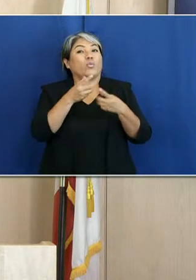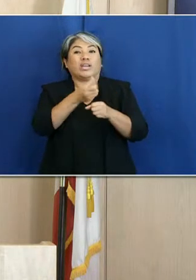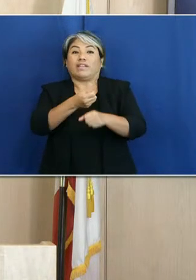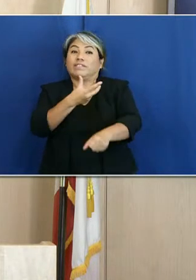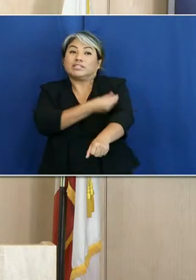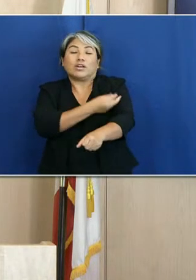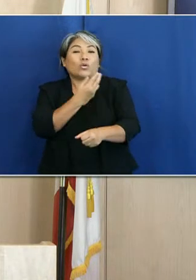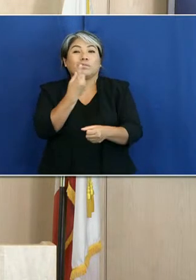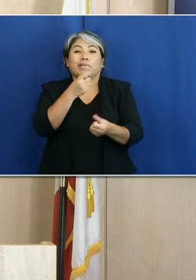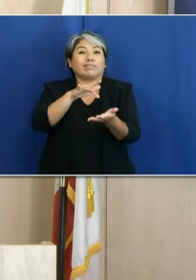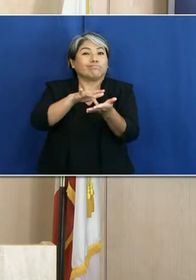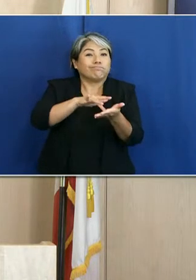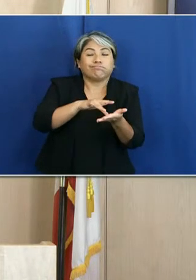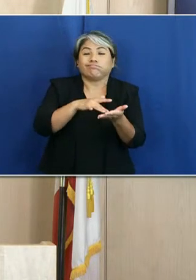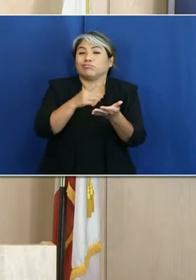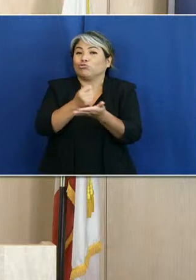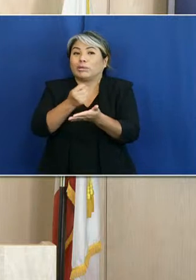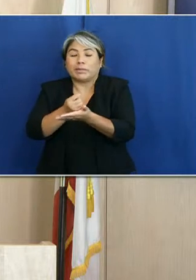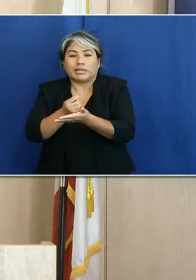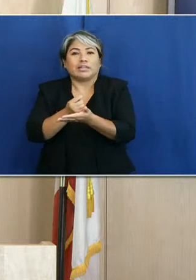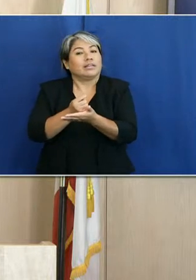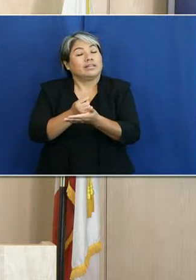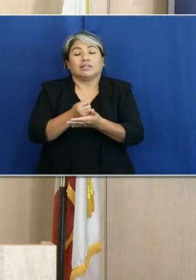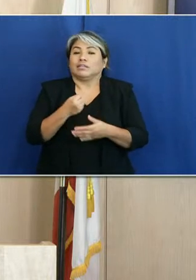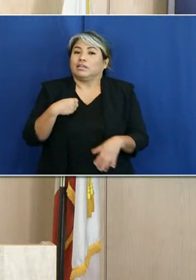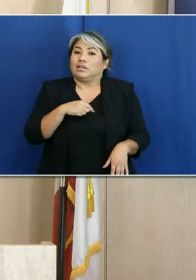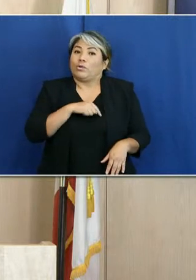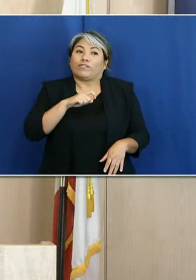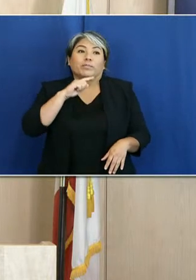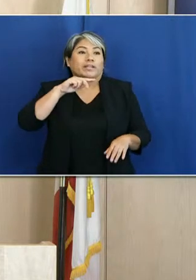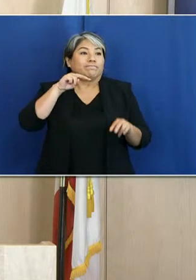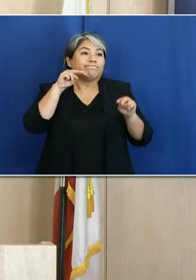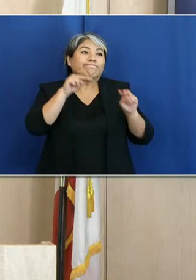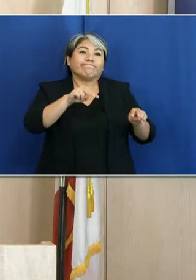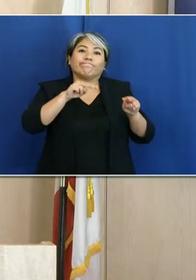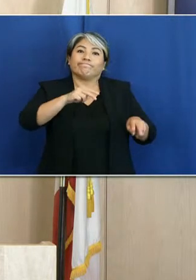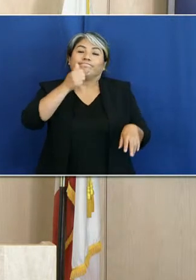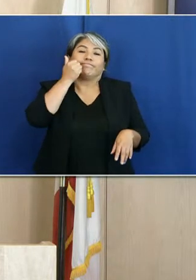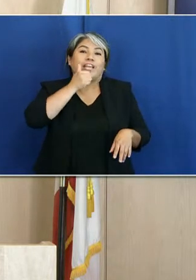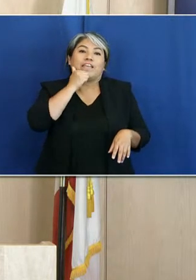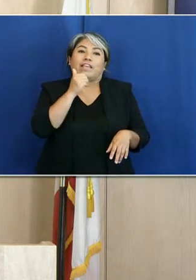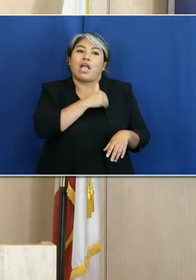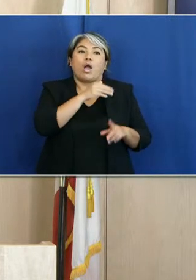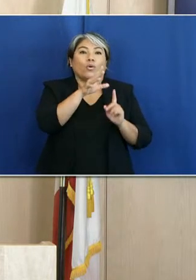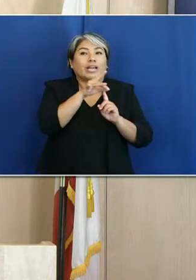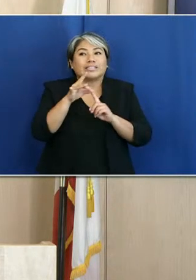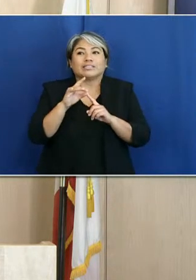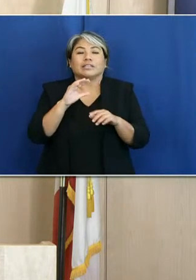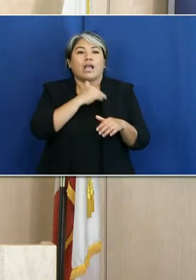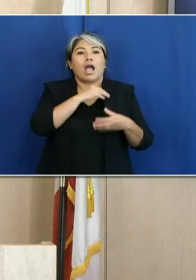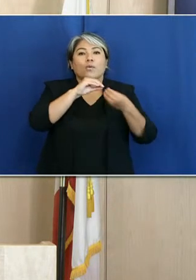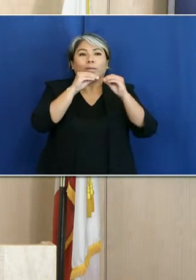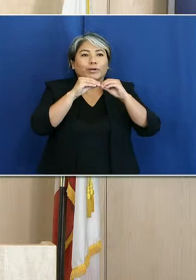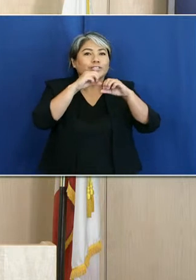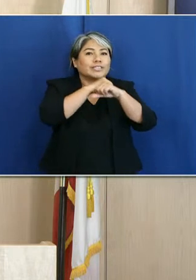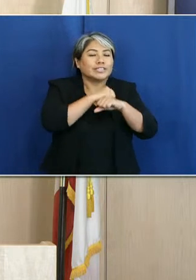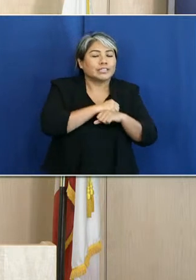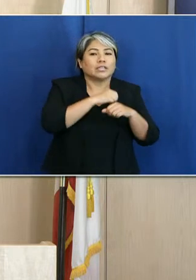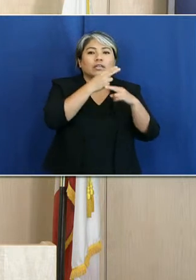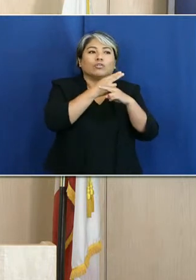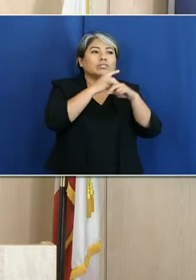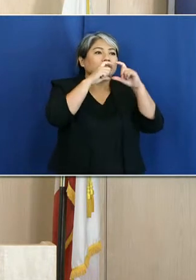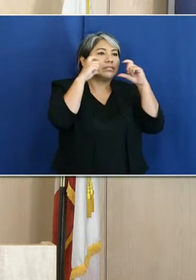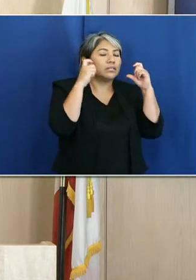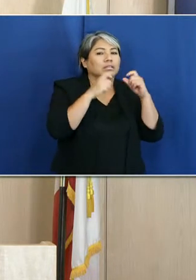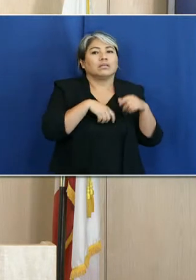or therapeutic treatment, we're going to be in a daily state of monitoring our cases, evaluating our numbers, utilizing face coverings,